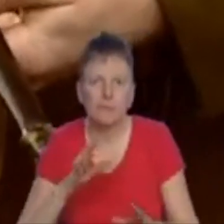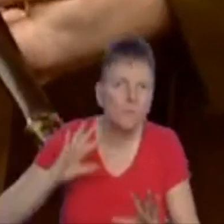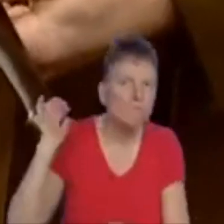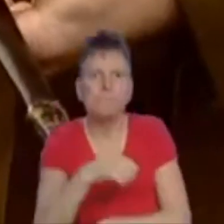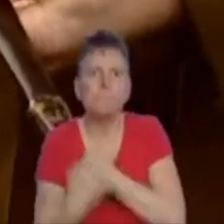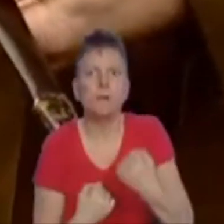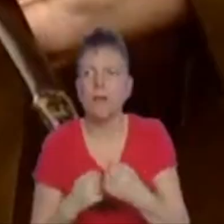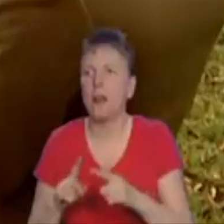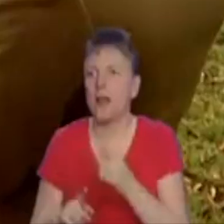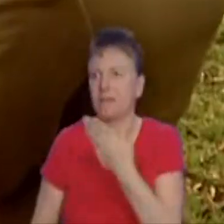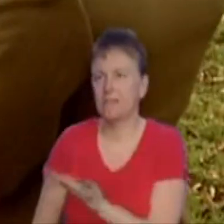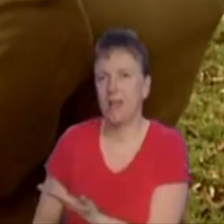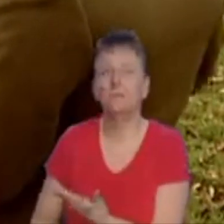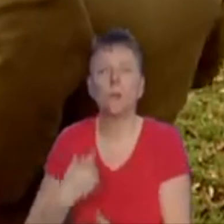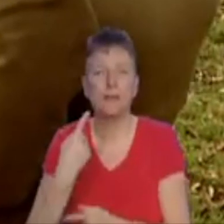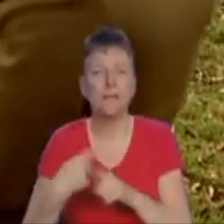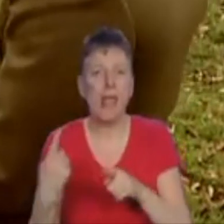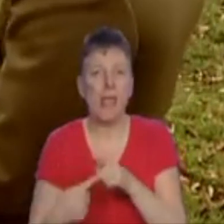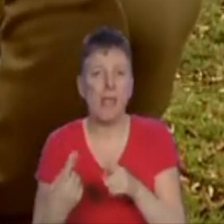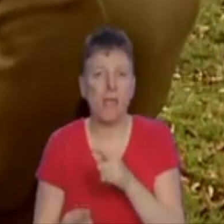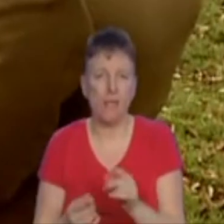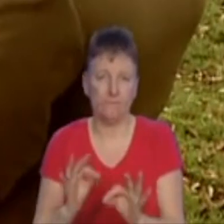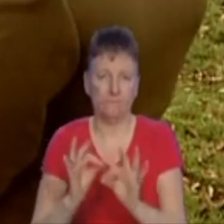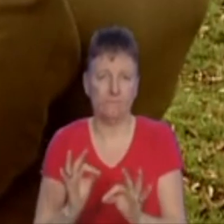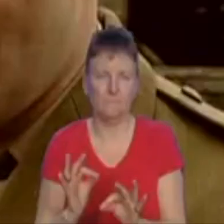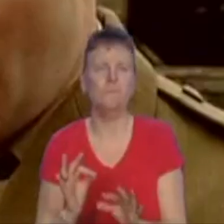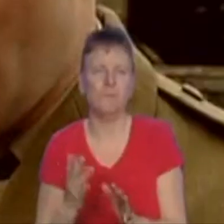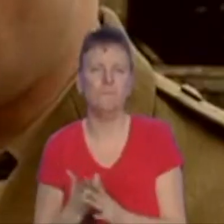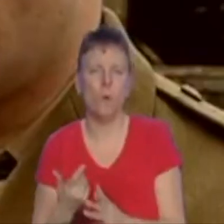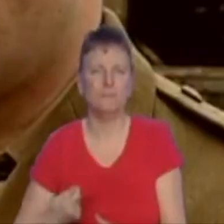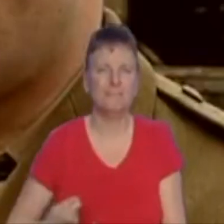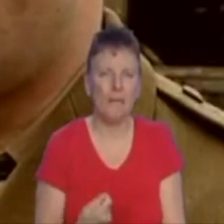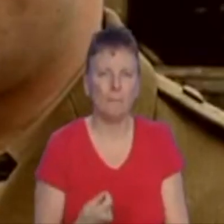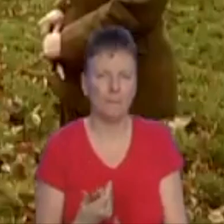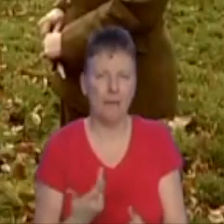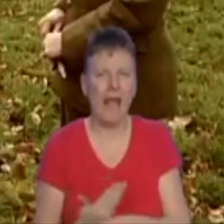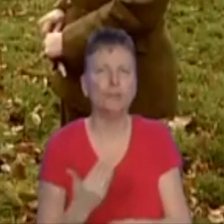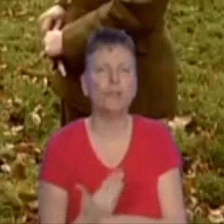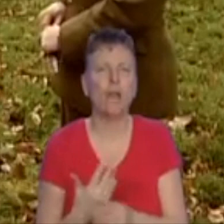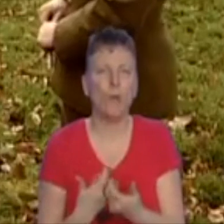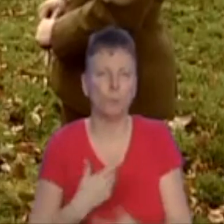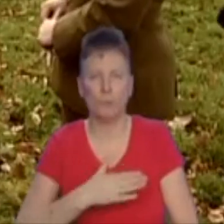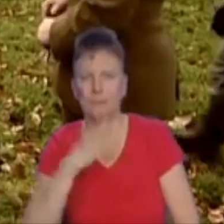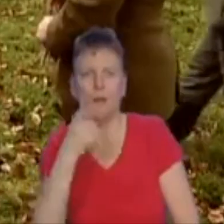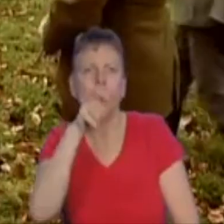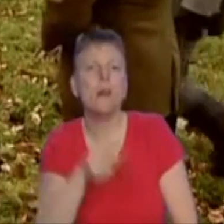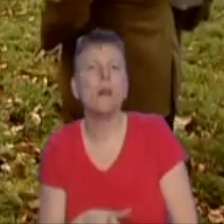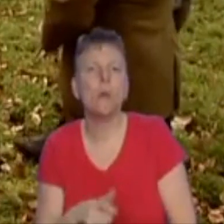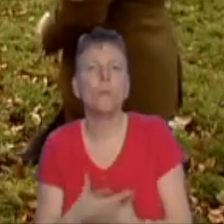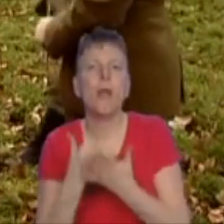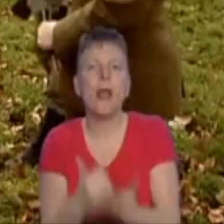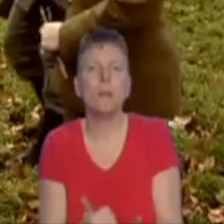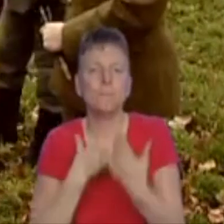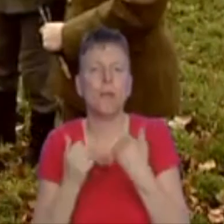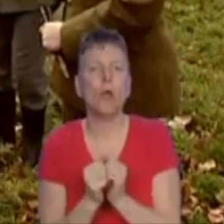knife. It's a double-edged blade designed primarily for a stabbing action to maim or kill the enemy. With the help of my colleague, Private Browning, I'll